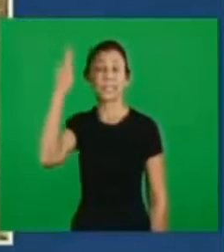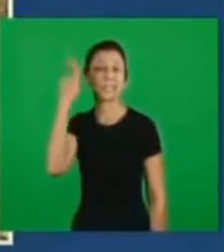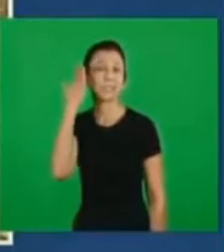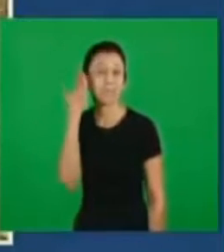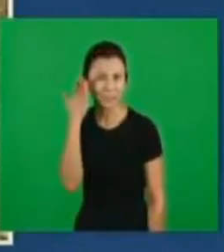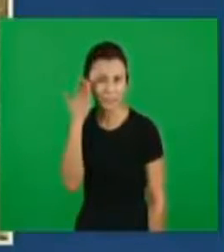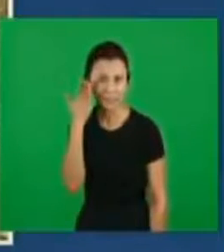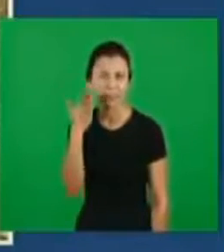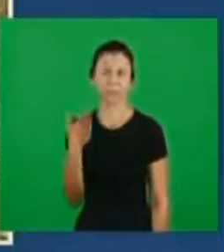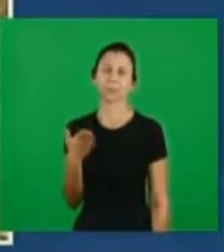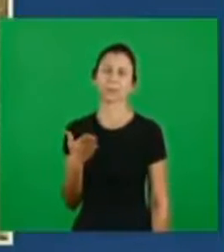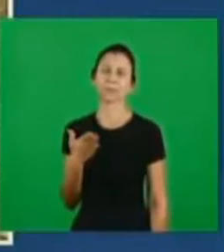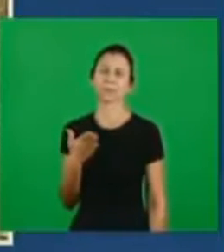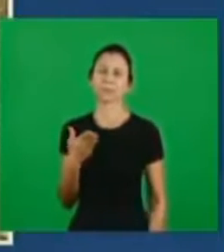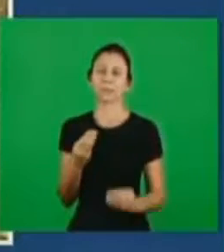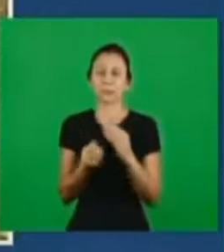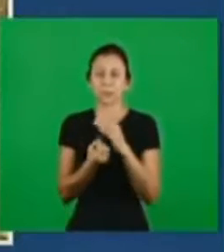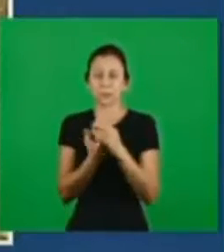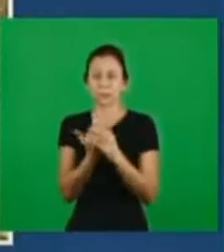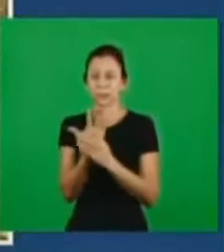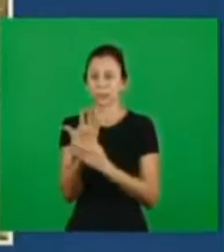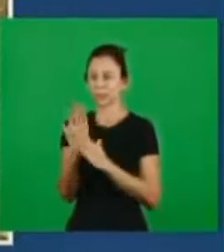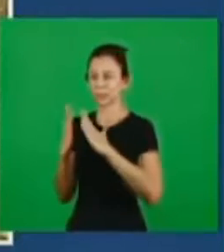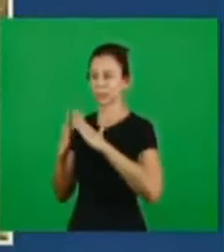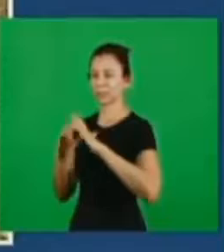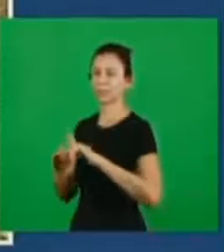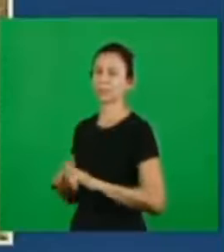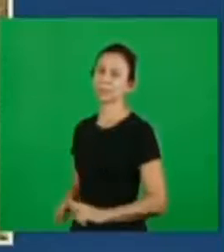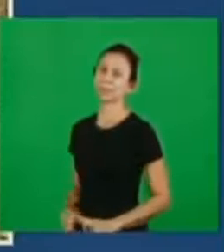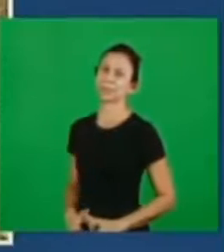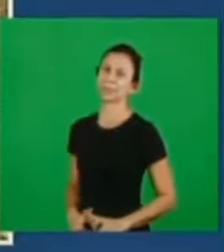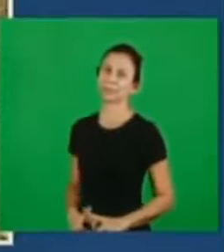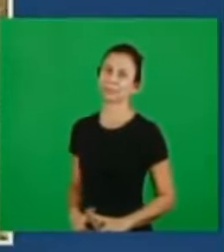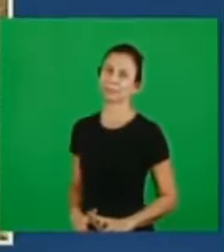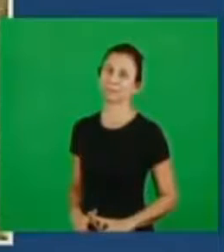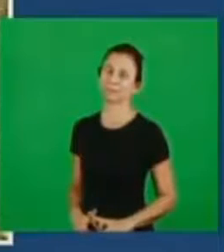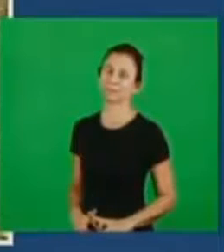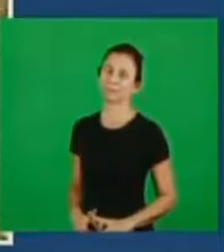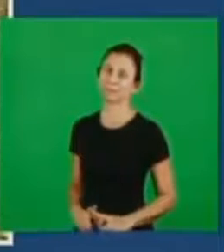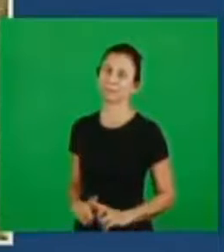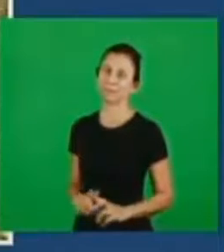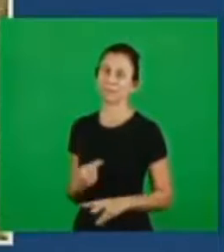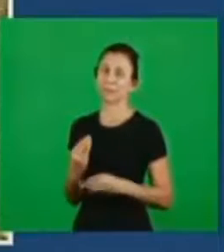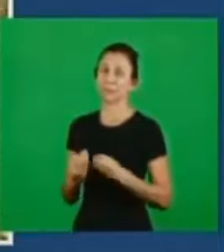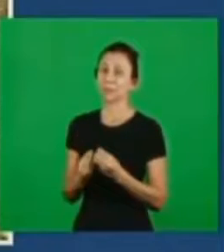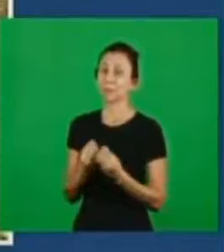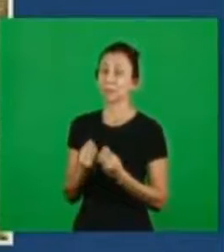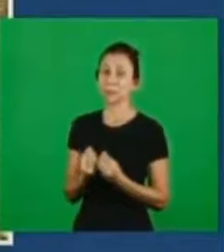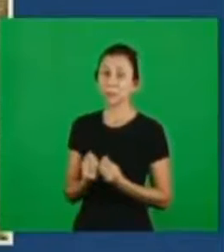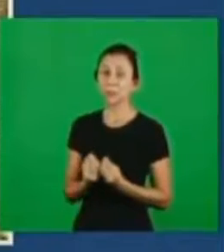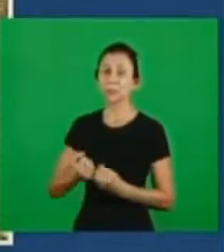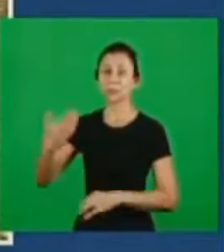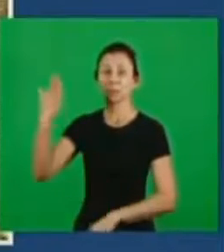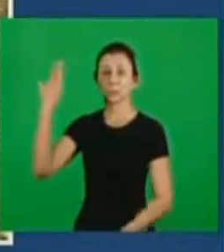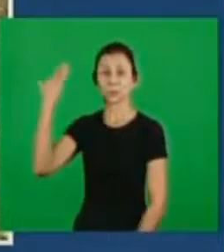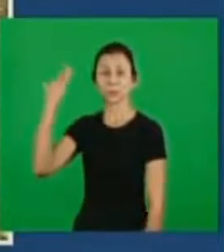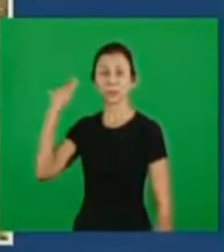Is not is but is the light of the Spirit that will be born in the life of the church.